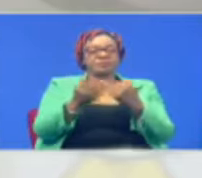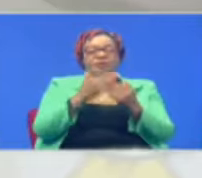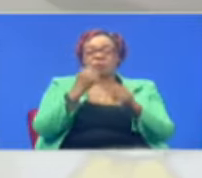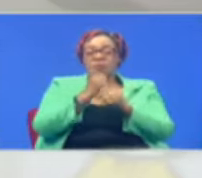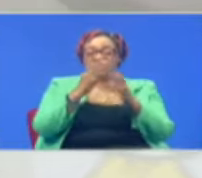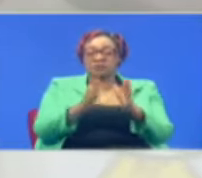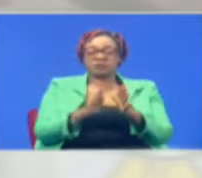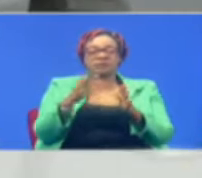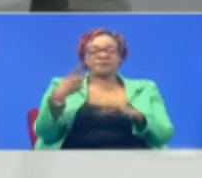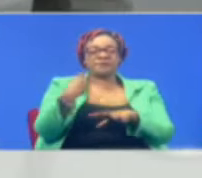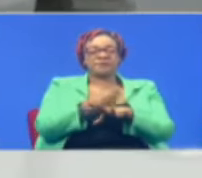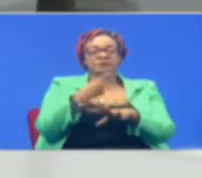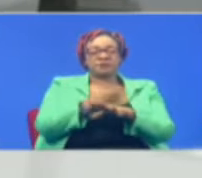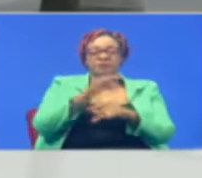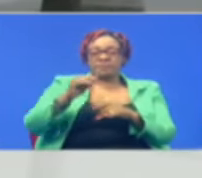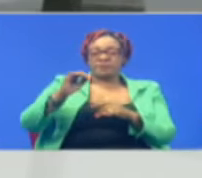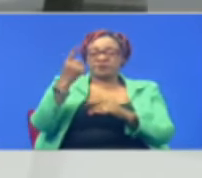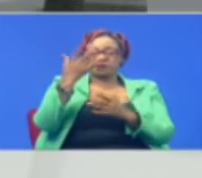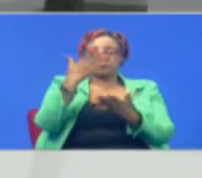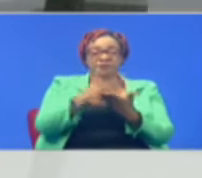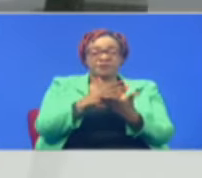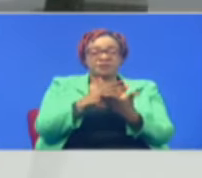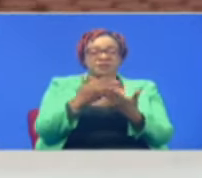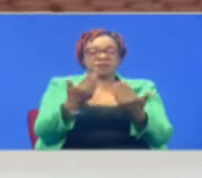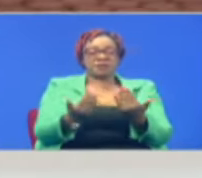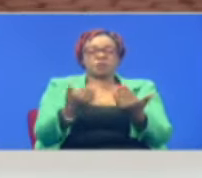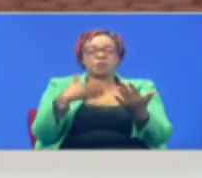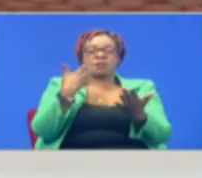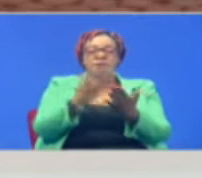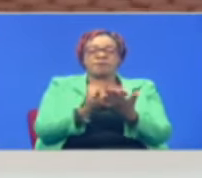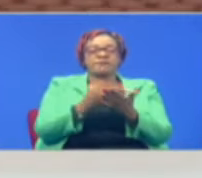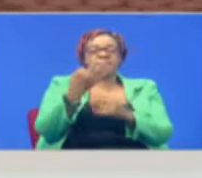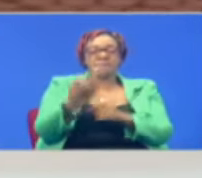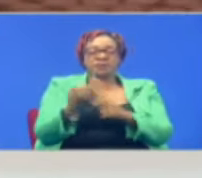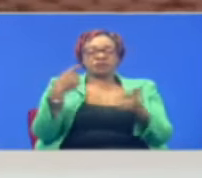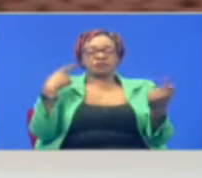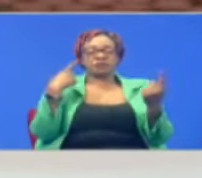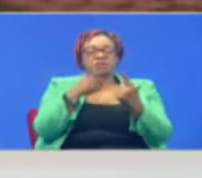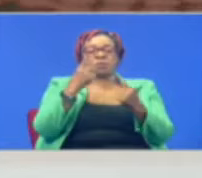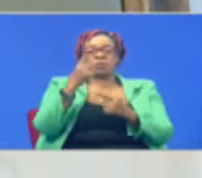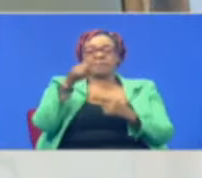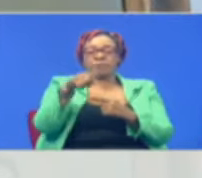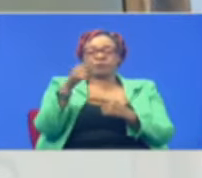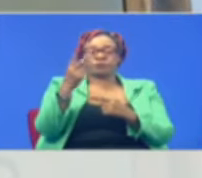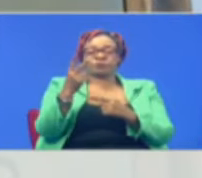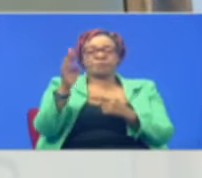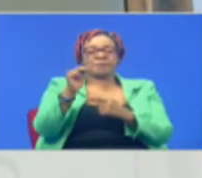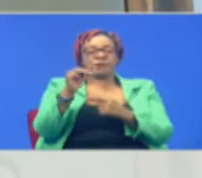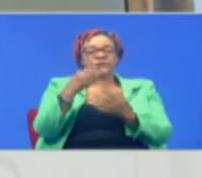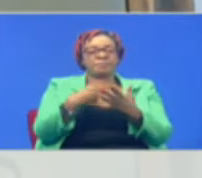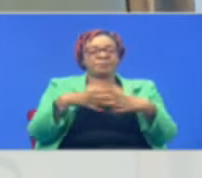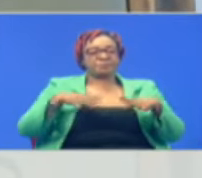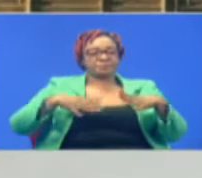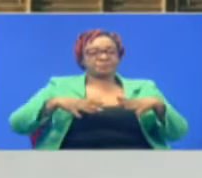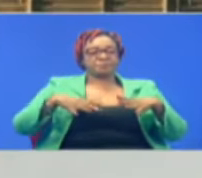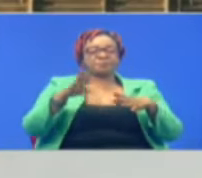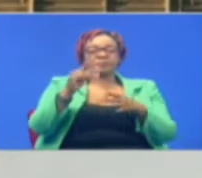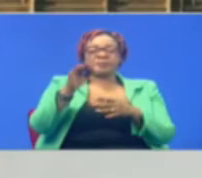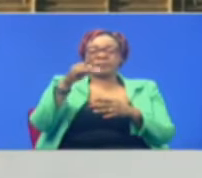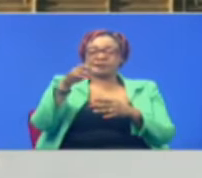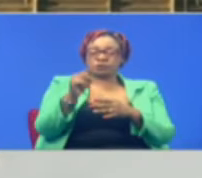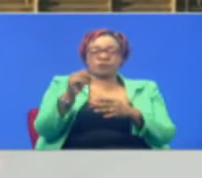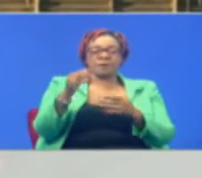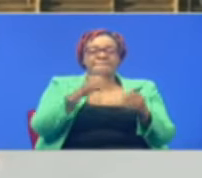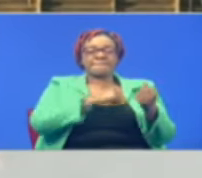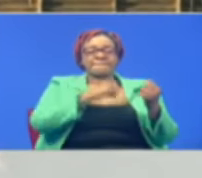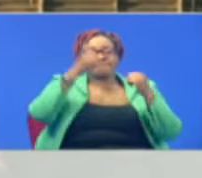from the first phase of the rollout in Kenya are set to arrive in March, targeting 1.2 million people. Meanwhile, in Batuk, the military base in